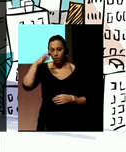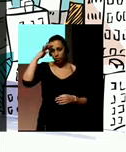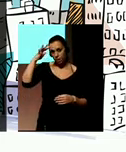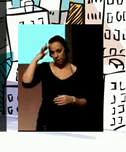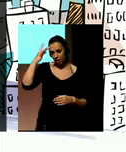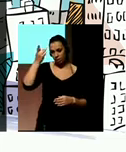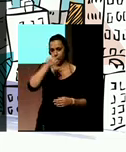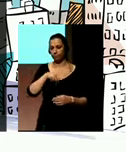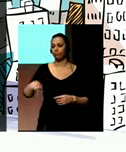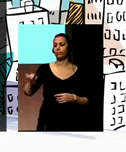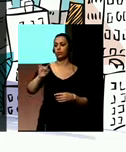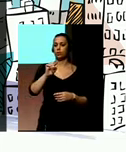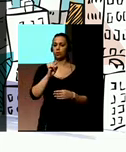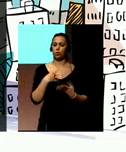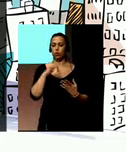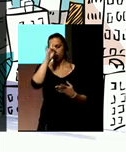this